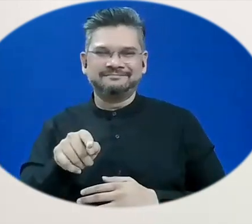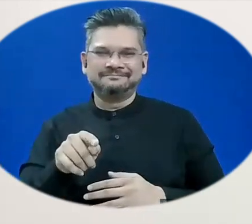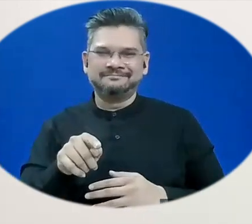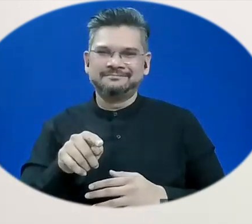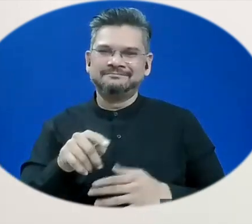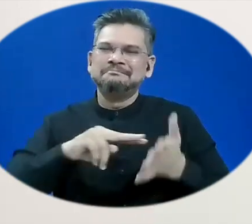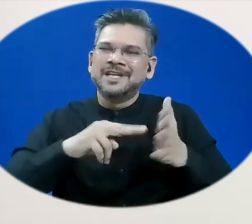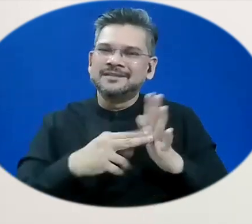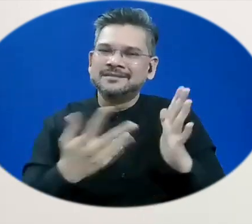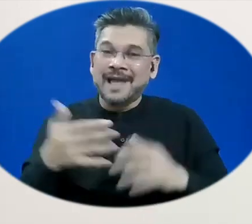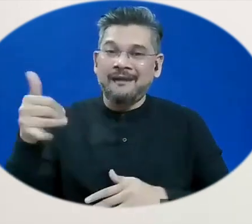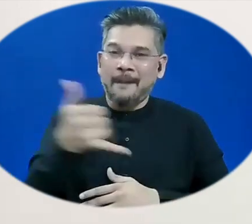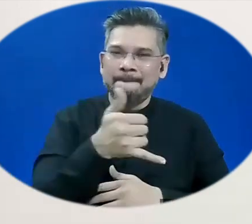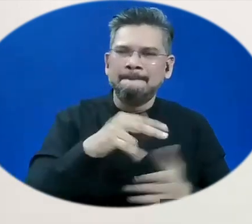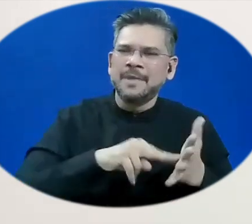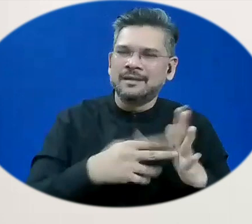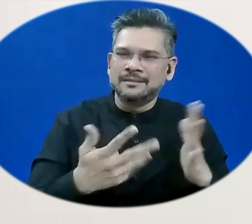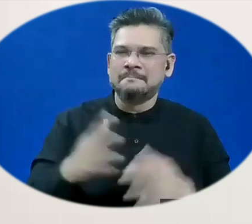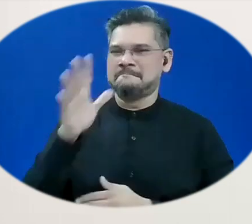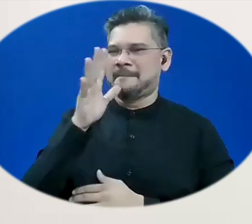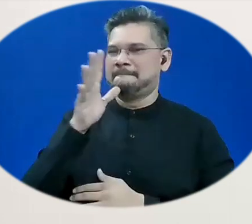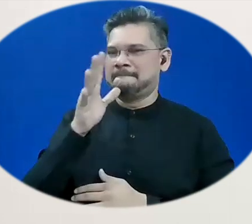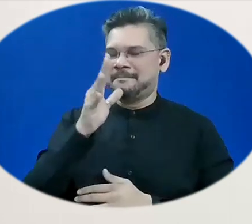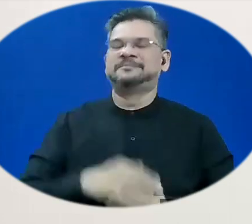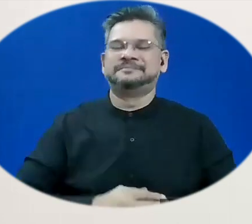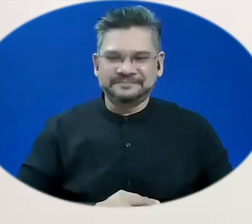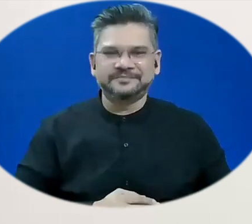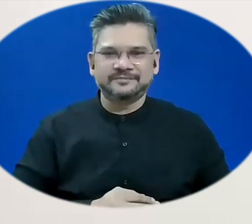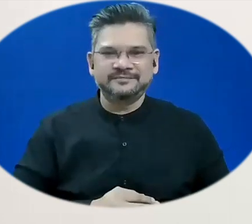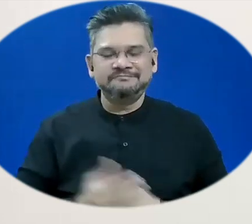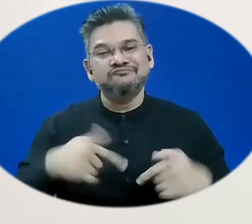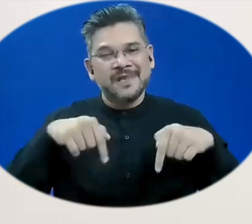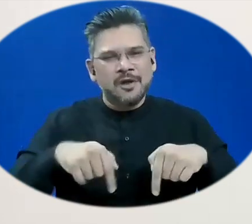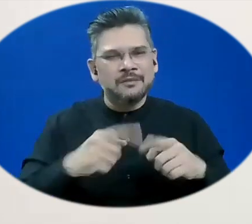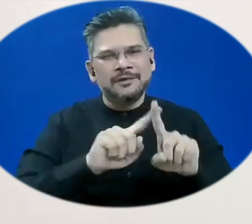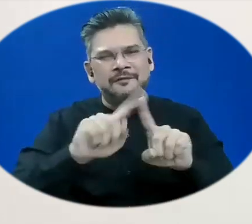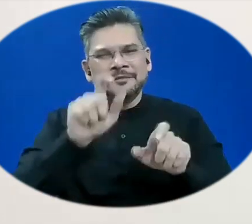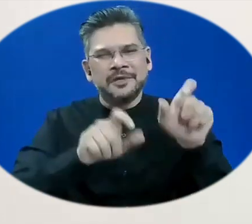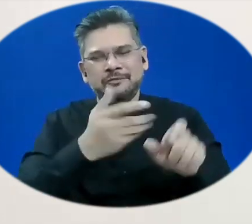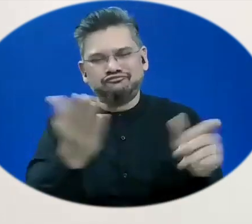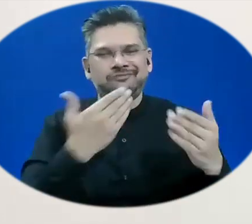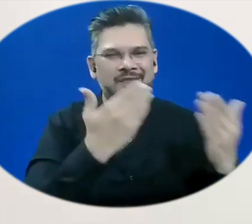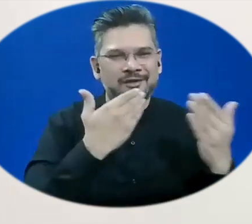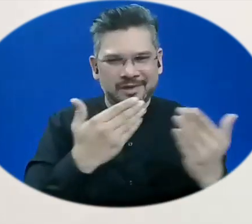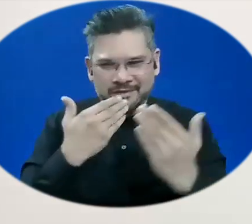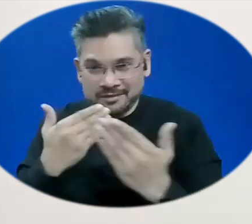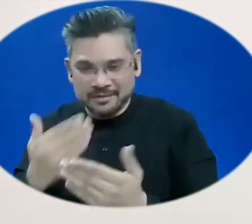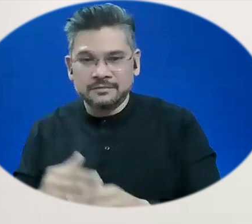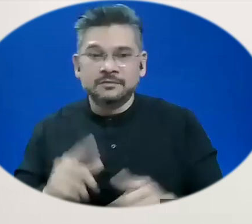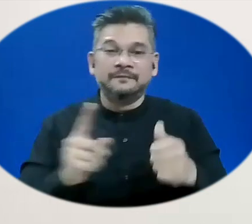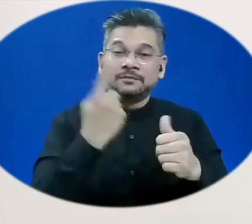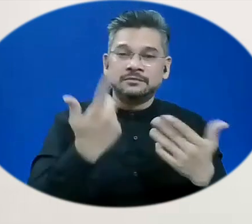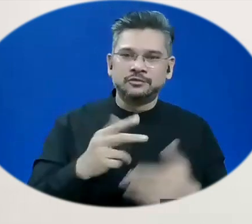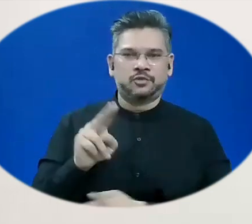So there are many individuals and groups that I must thank today. And the first thank you goes to Umi,